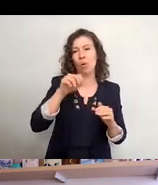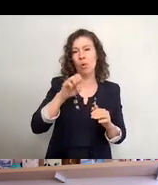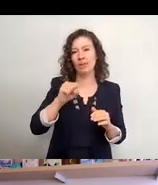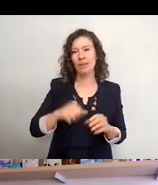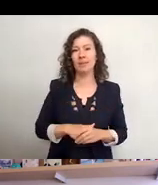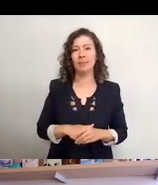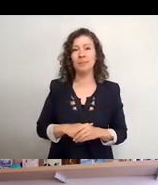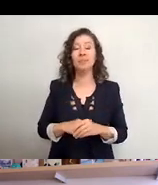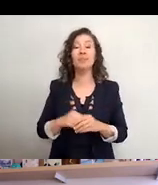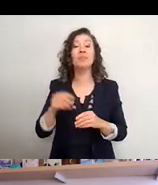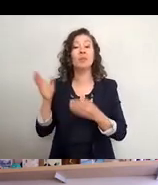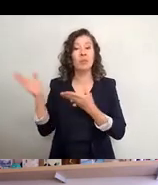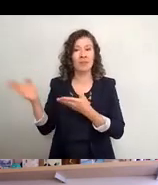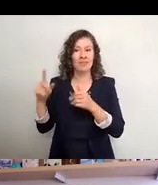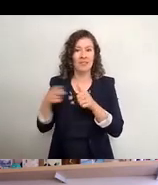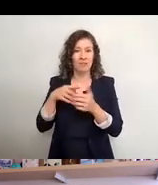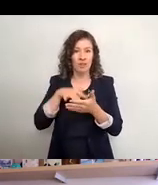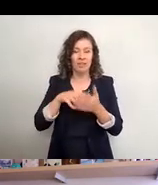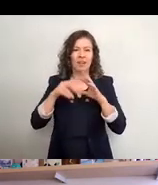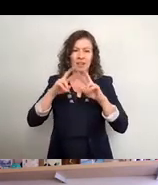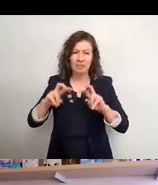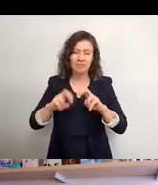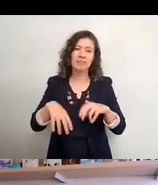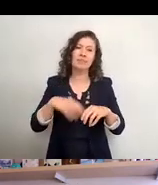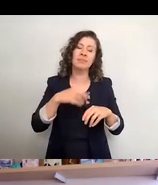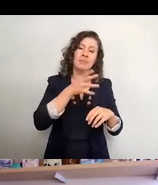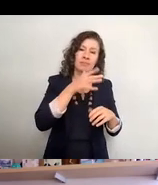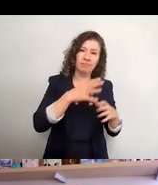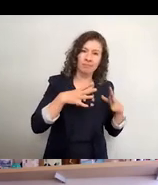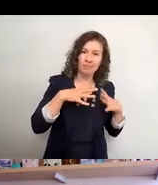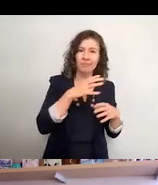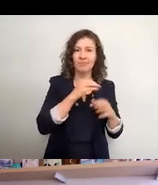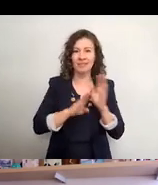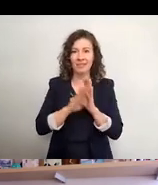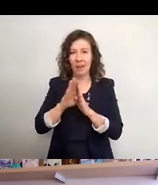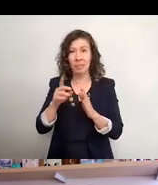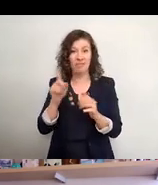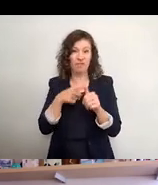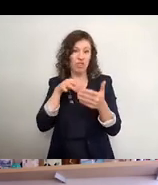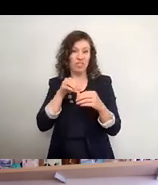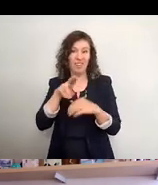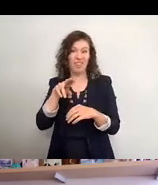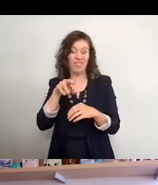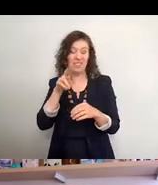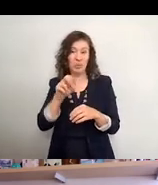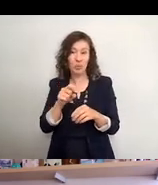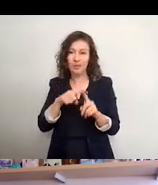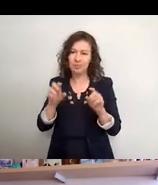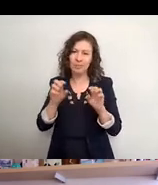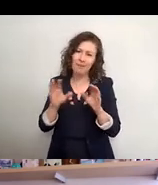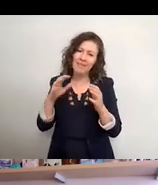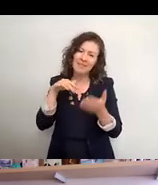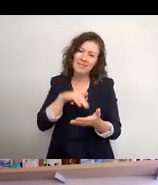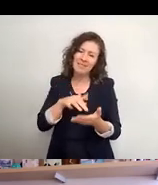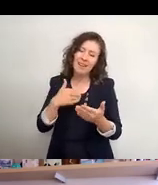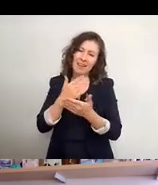study to examine links between paid leave and infant developmental outcomes in the United States. But clearly the study is not without its limitations,